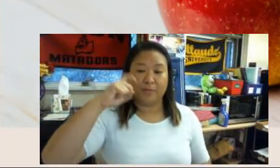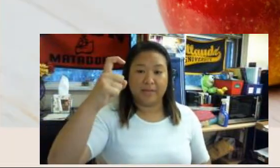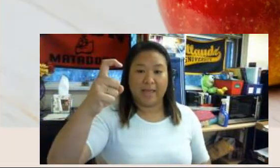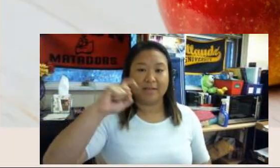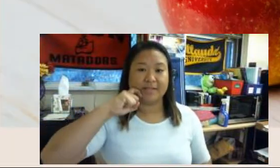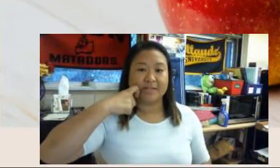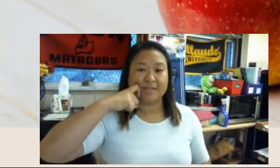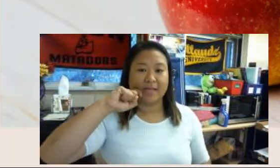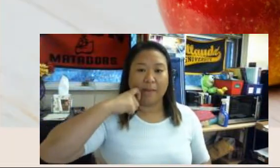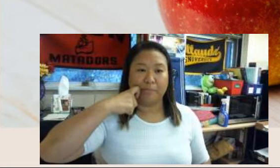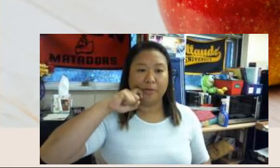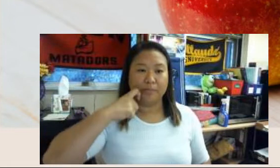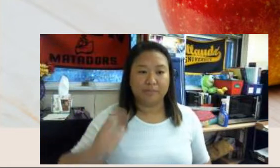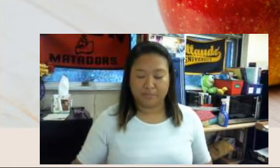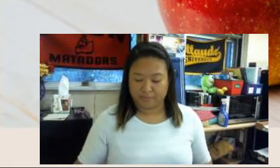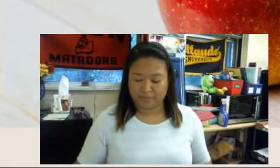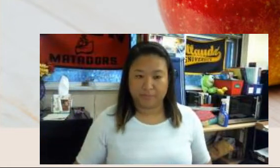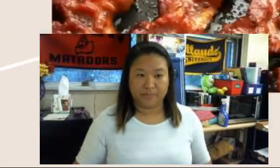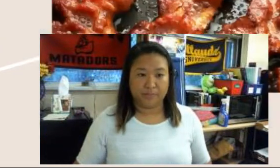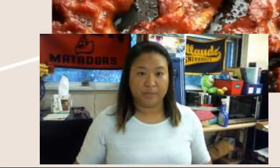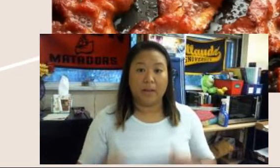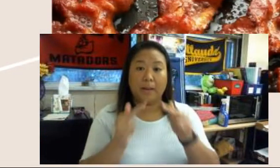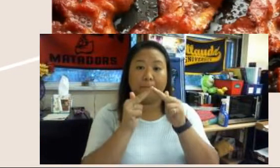Apple with an X, apple.